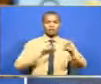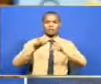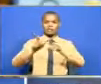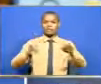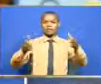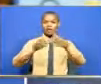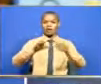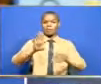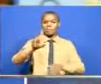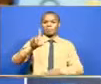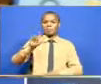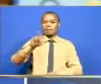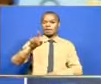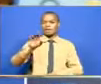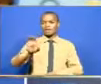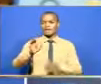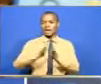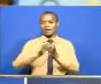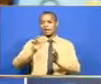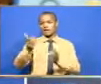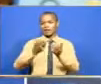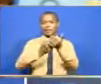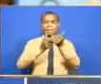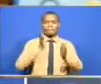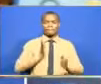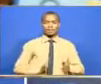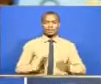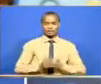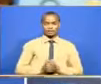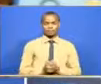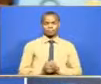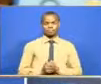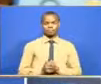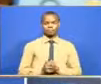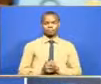and other partners. For Channel One News, I'm Gladys Mungai.